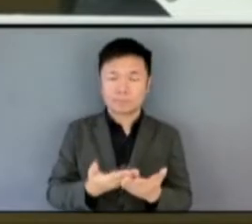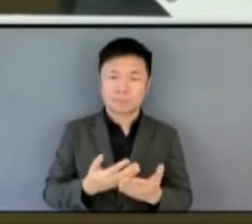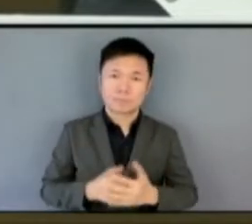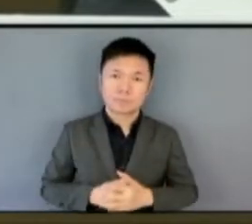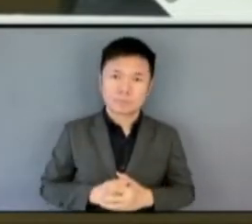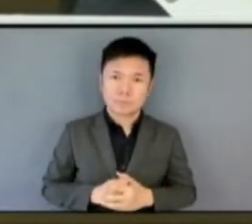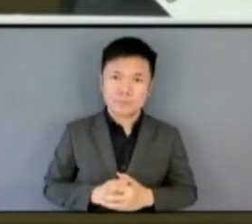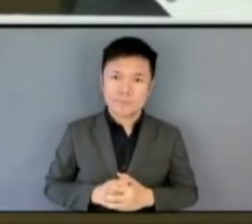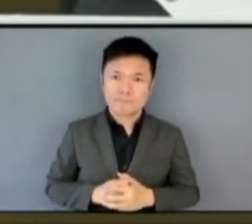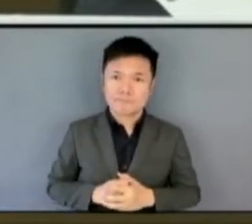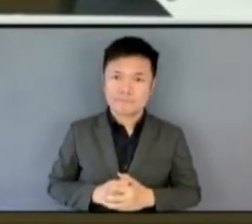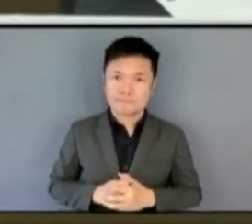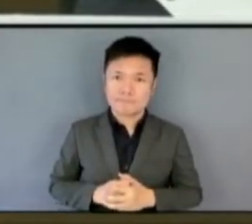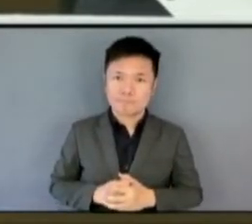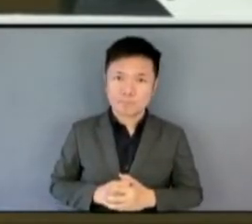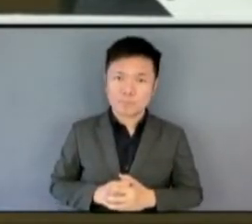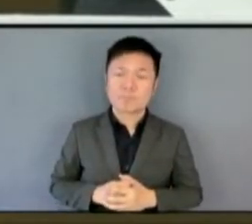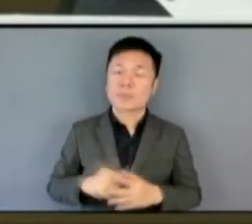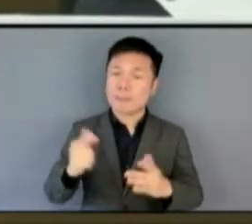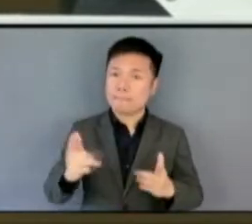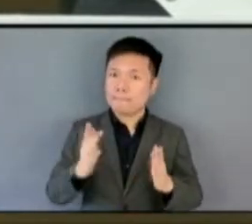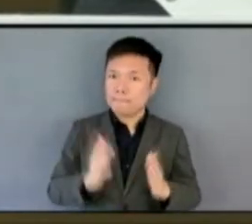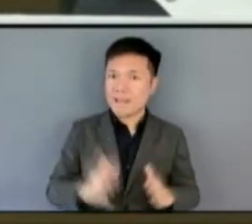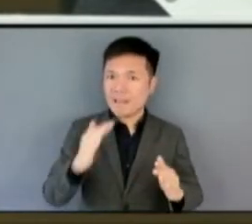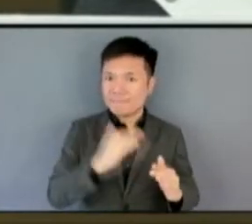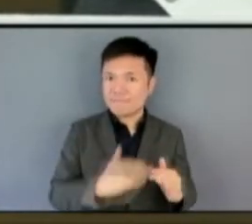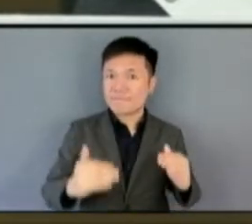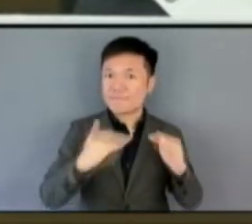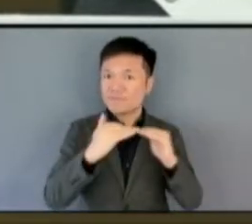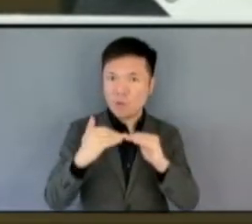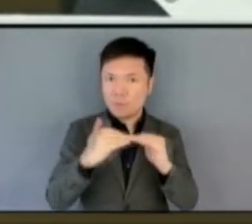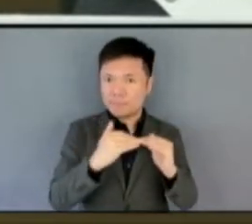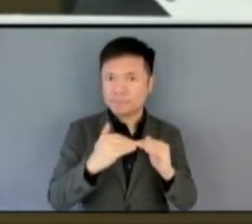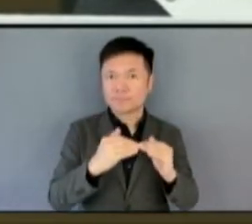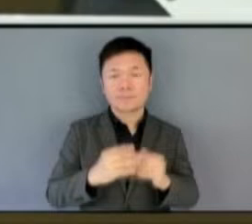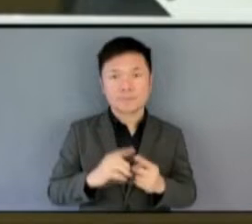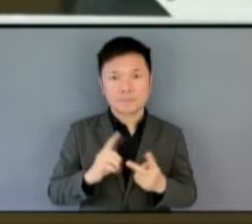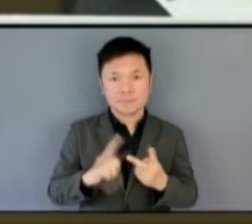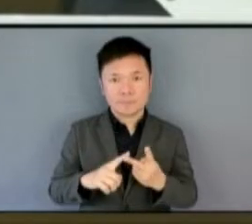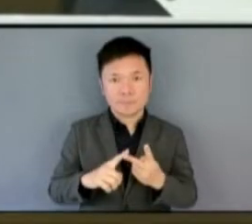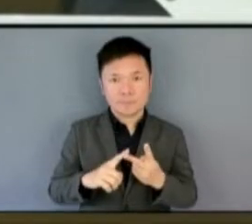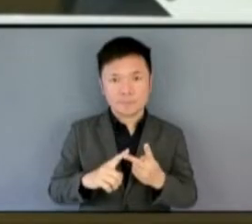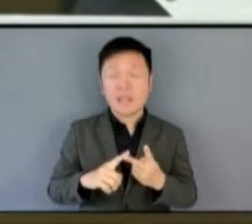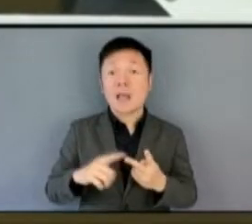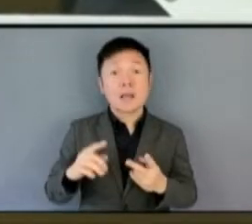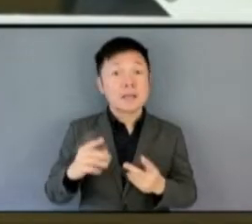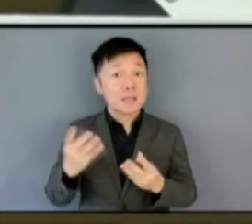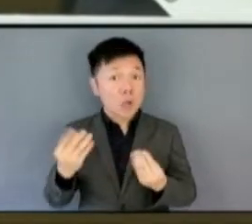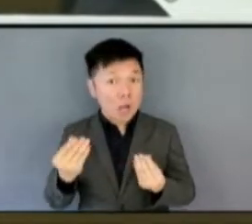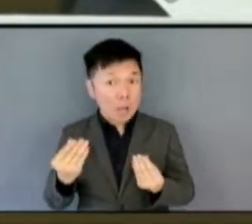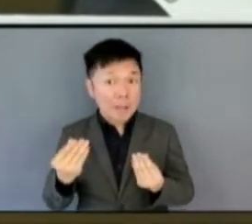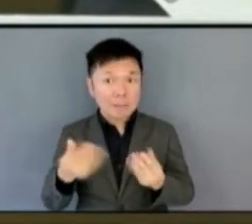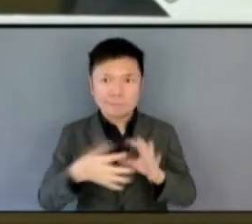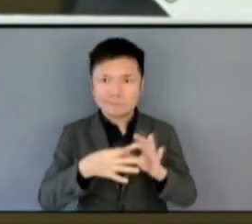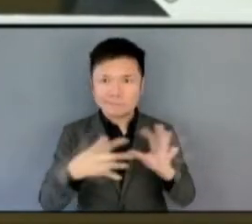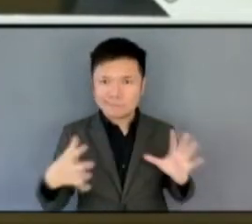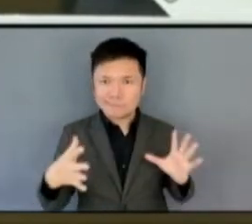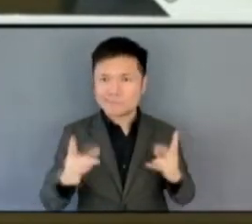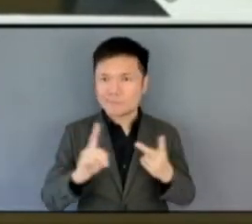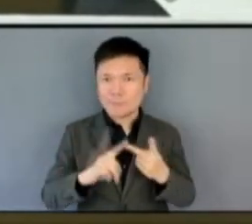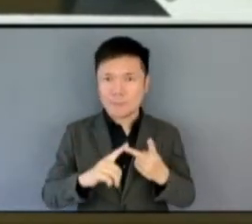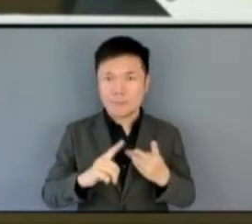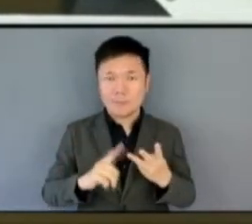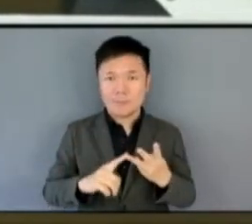Facilities need to provide equally in all demographic areas. Economic disparity should be removed. Resources should be